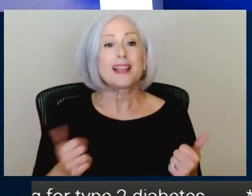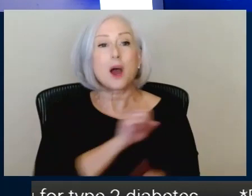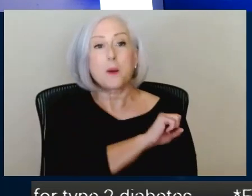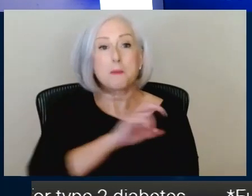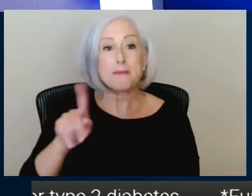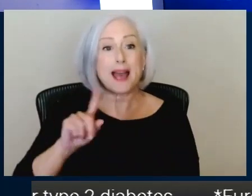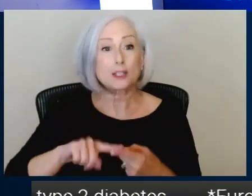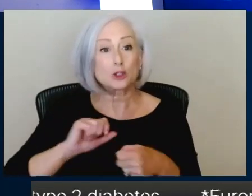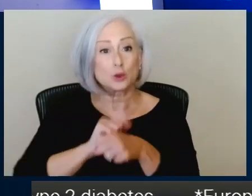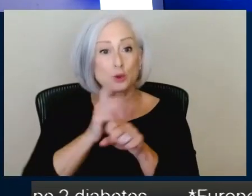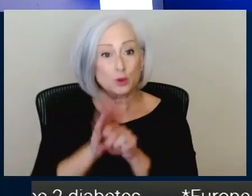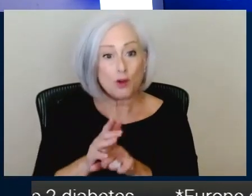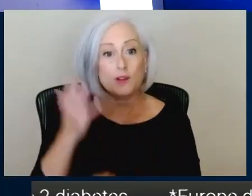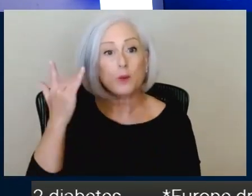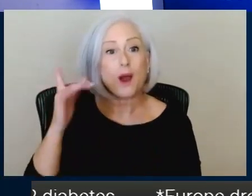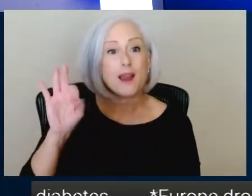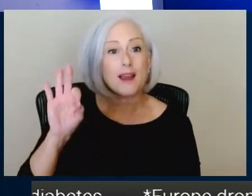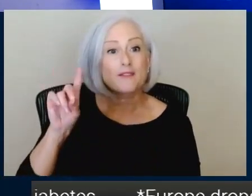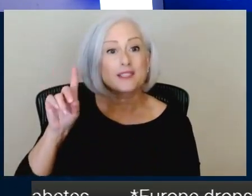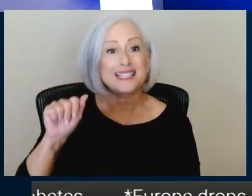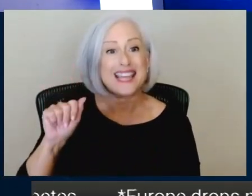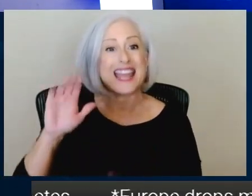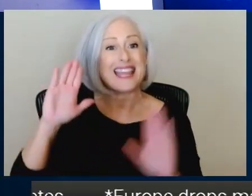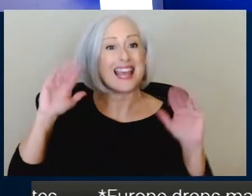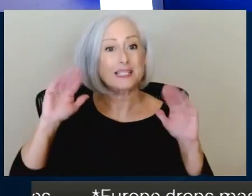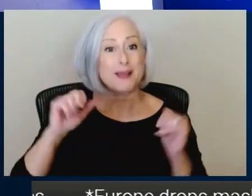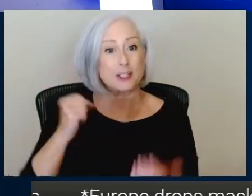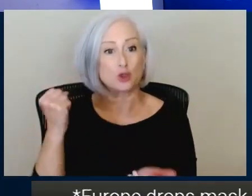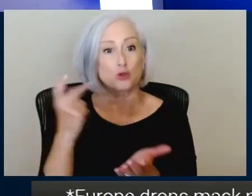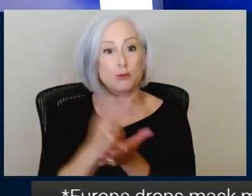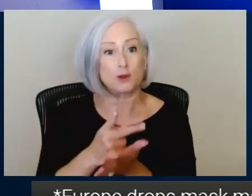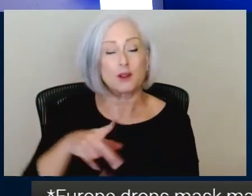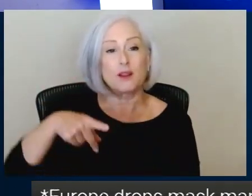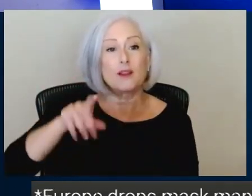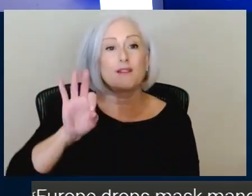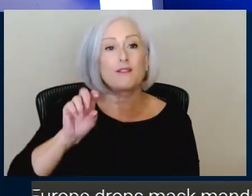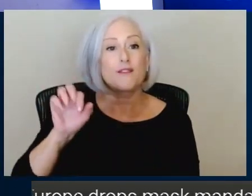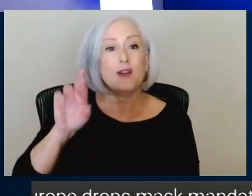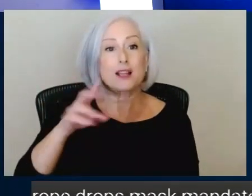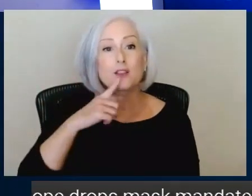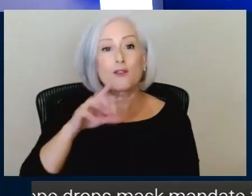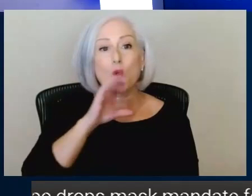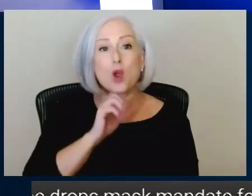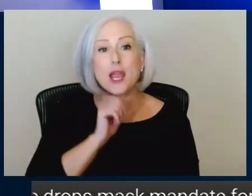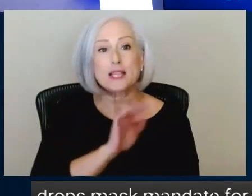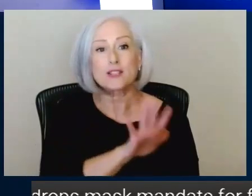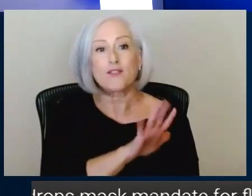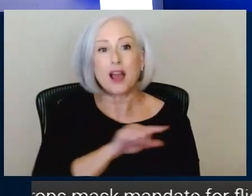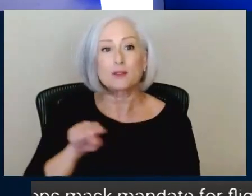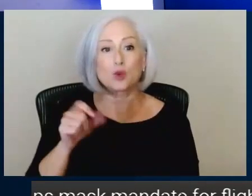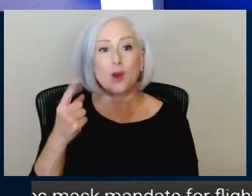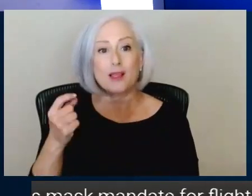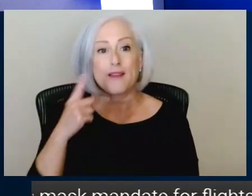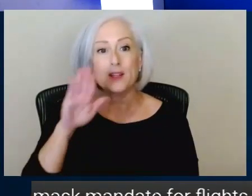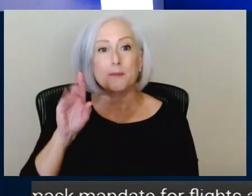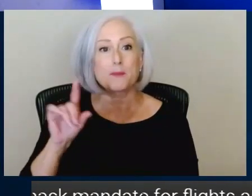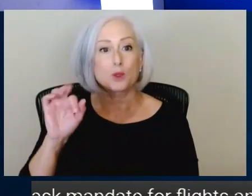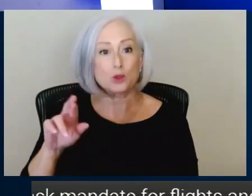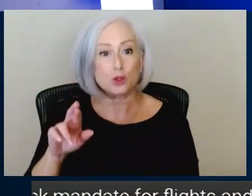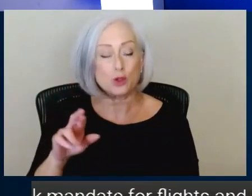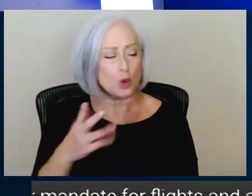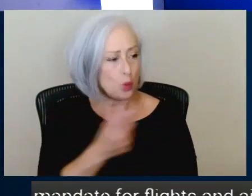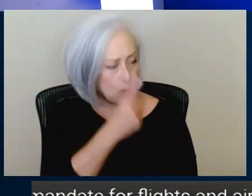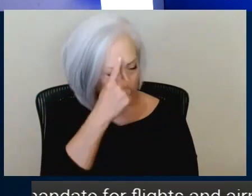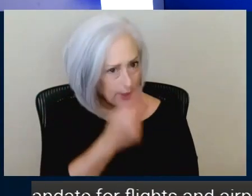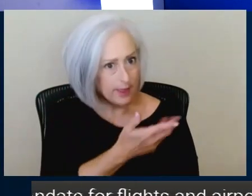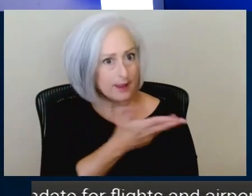because the FDA is expected to authorize the Pfizer booster for 5 to 11-year-olds. What do you guys think? I think it's a great idea, and I think we